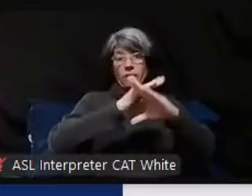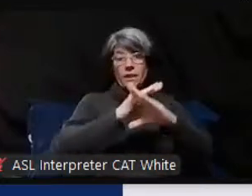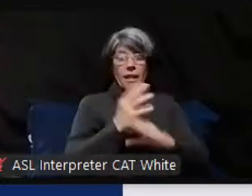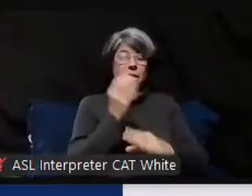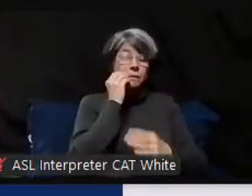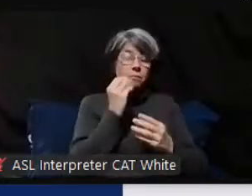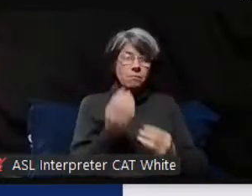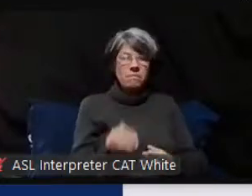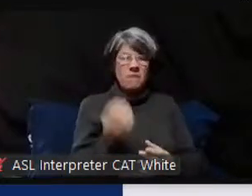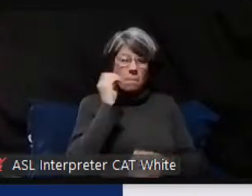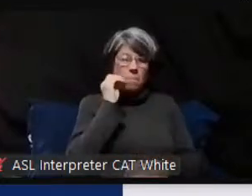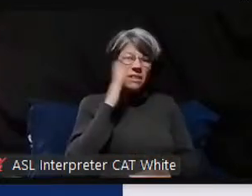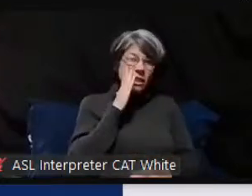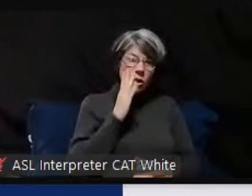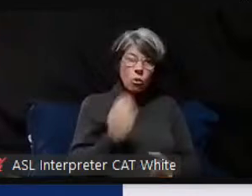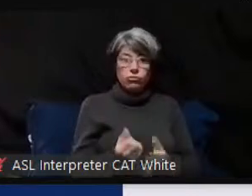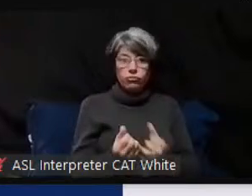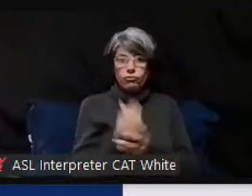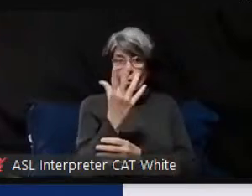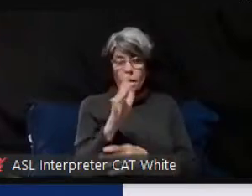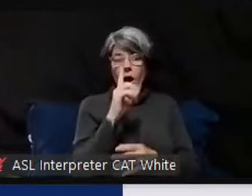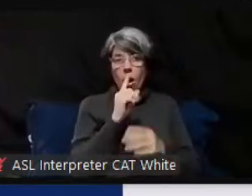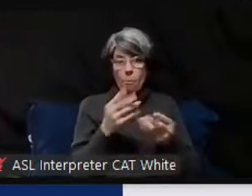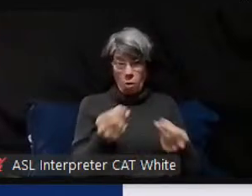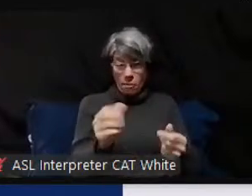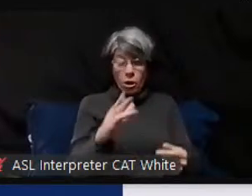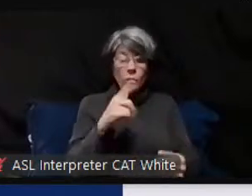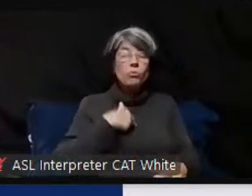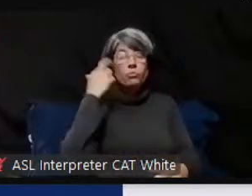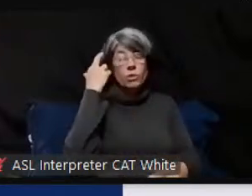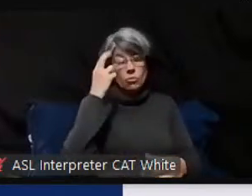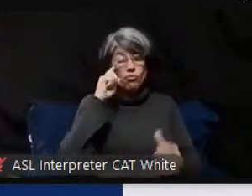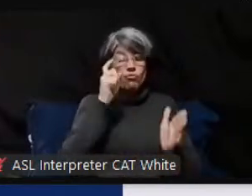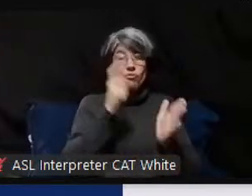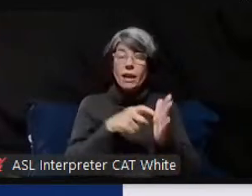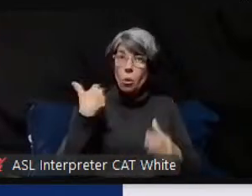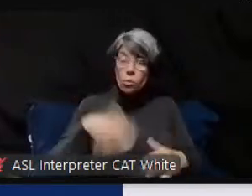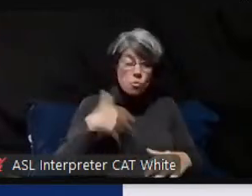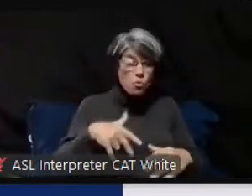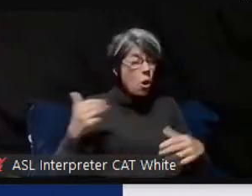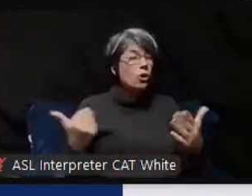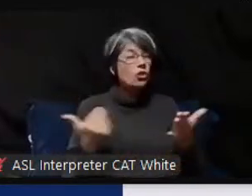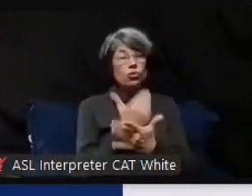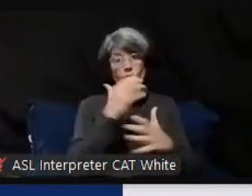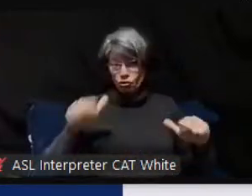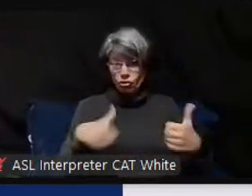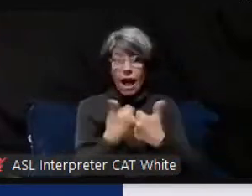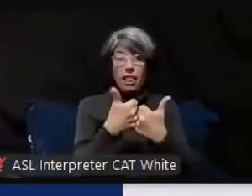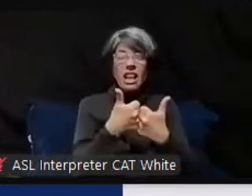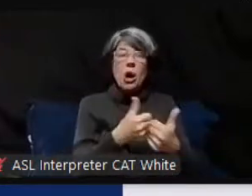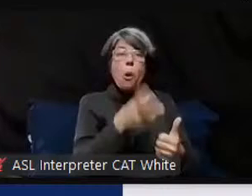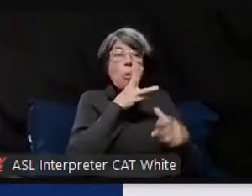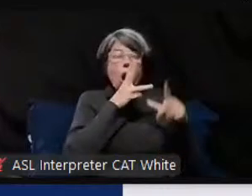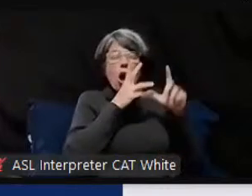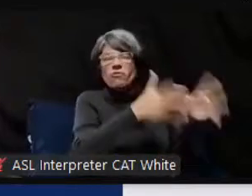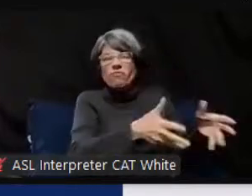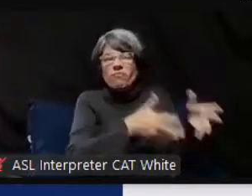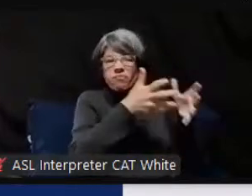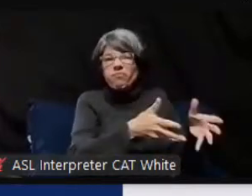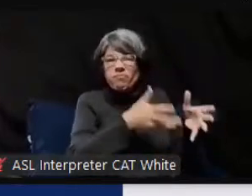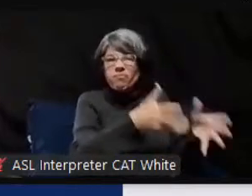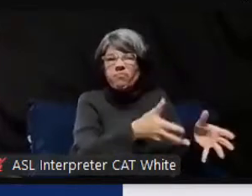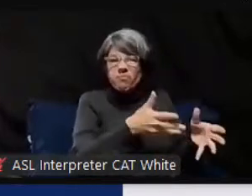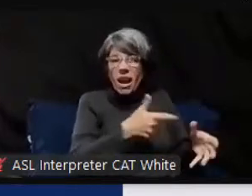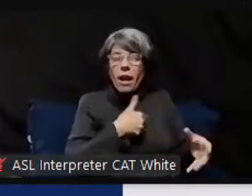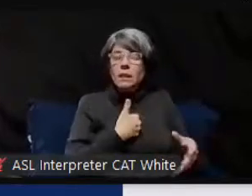on their property, we recognize the unique challenges this disaster has created. Standing water that fosters mosquito breeding